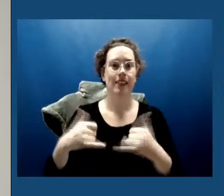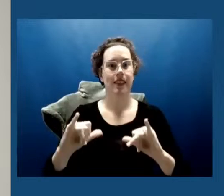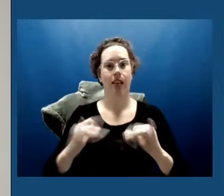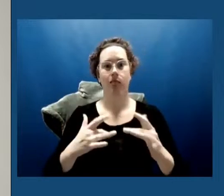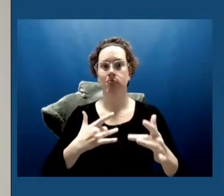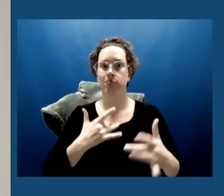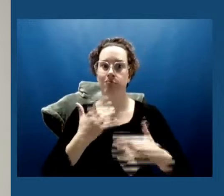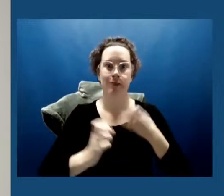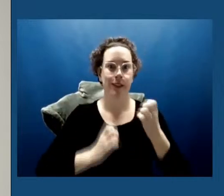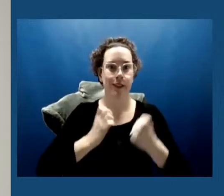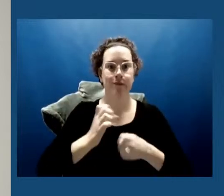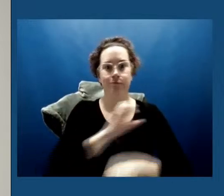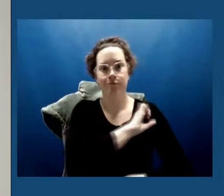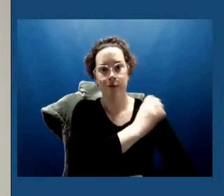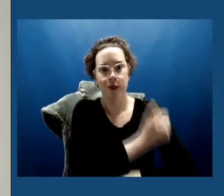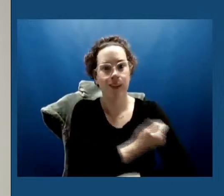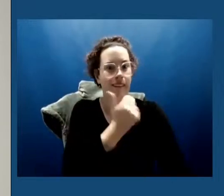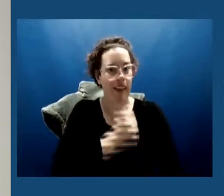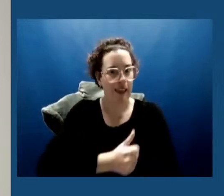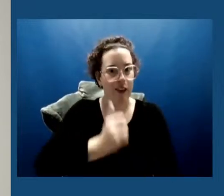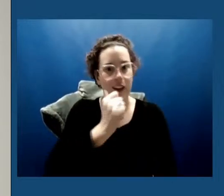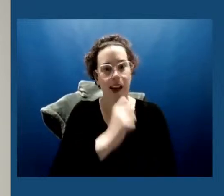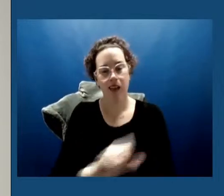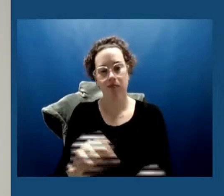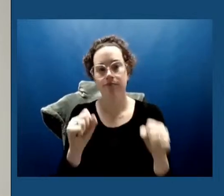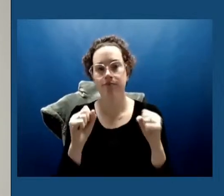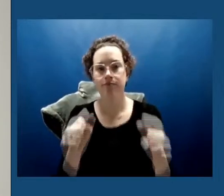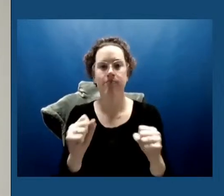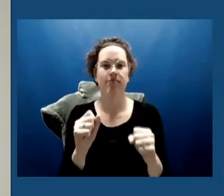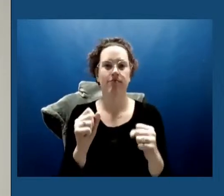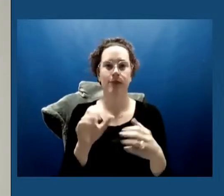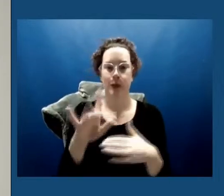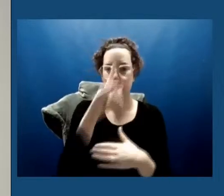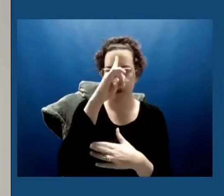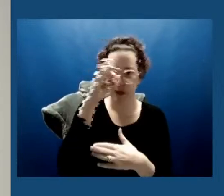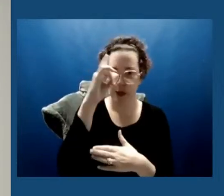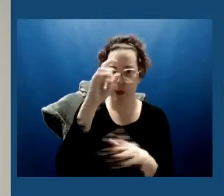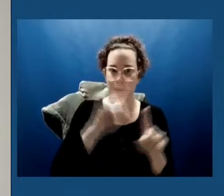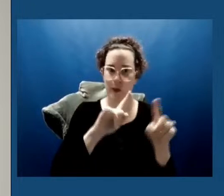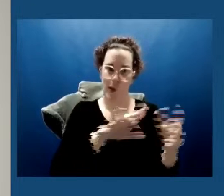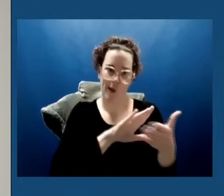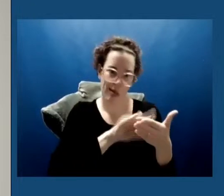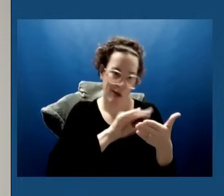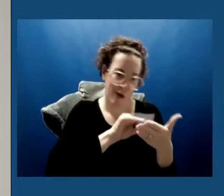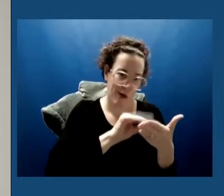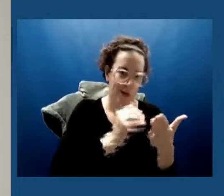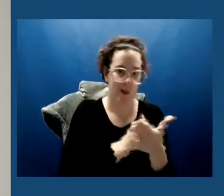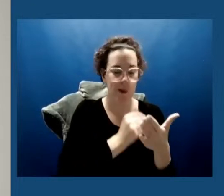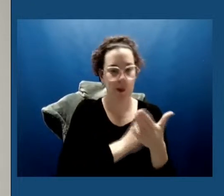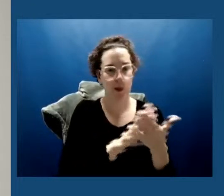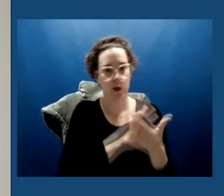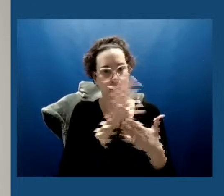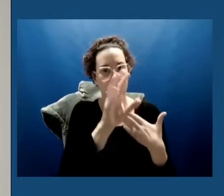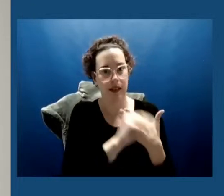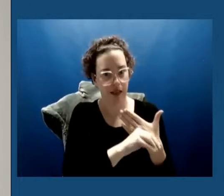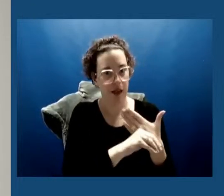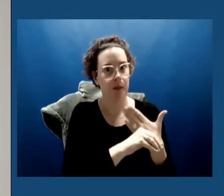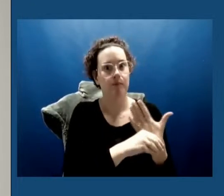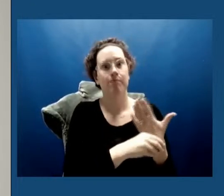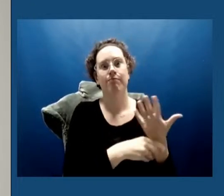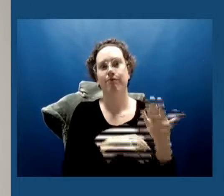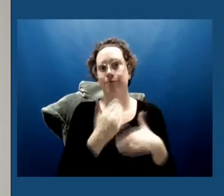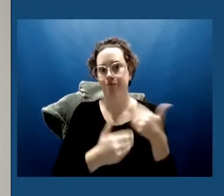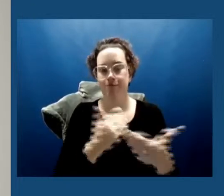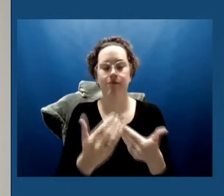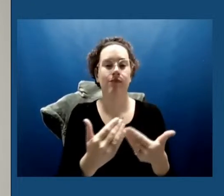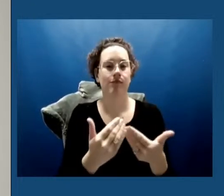day. All of you guys bring the energy every day. Spend your summers learning new curriculum to do this. Every